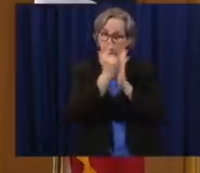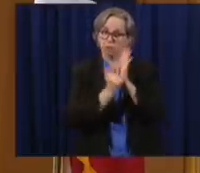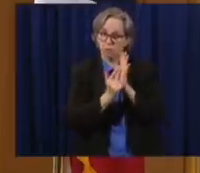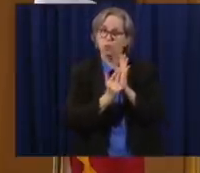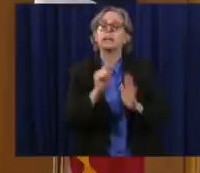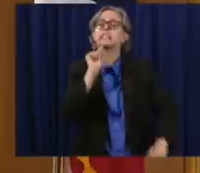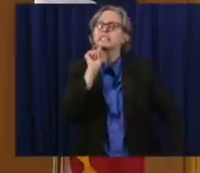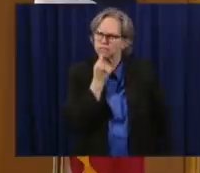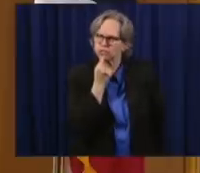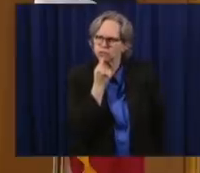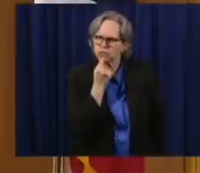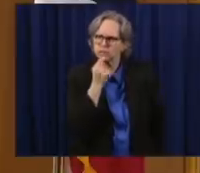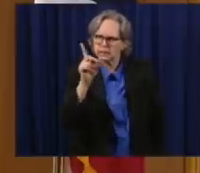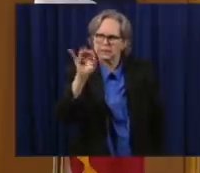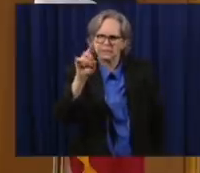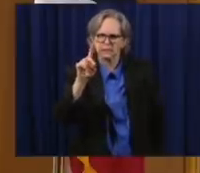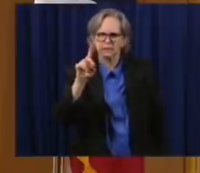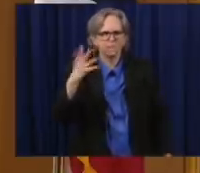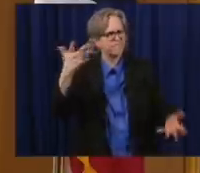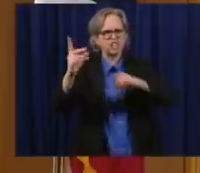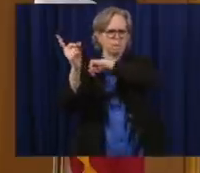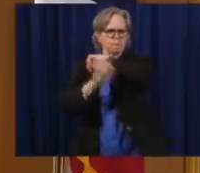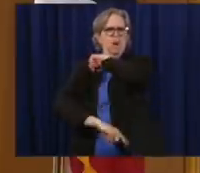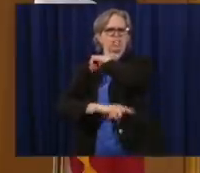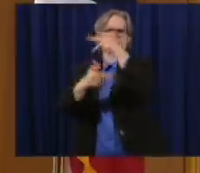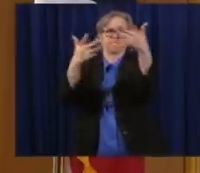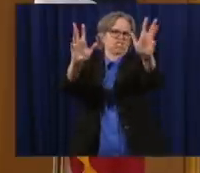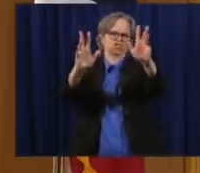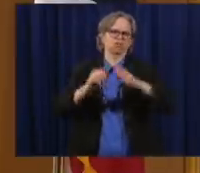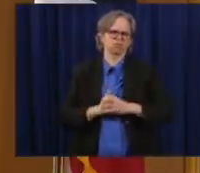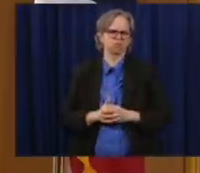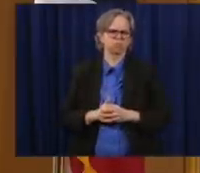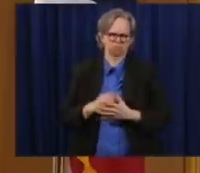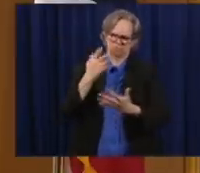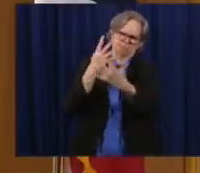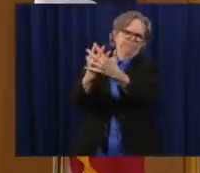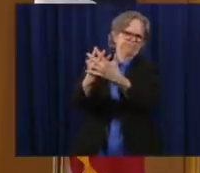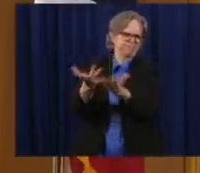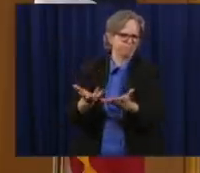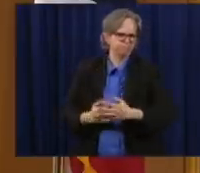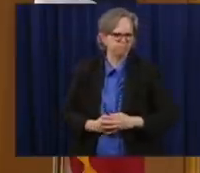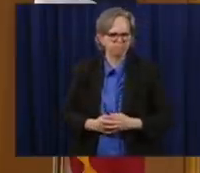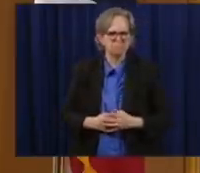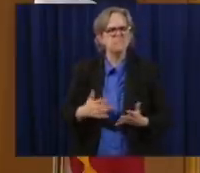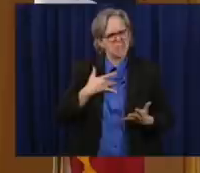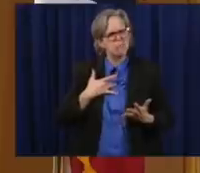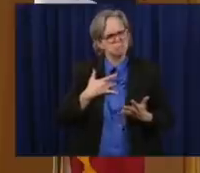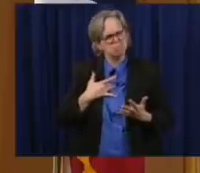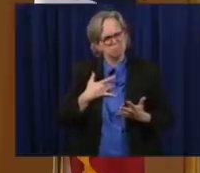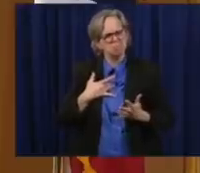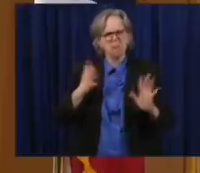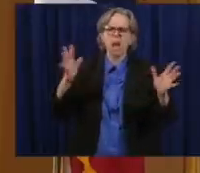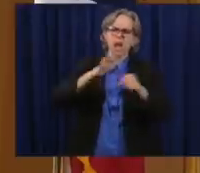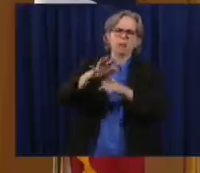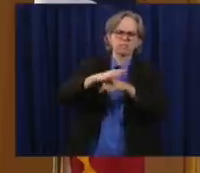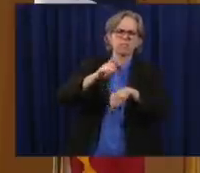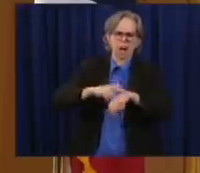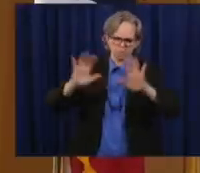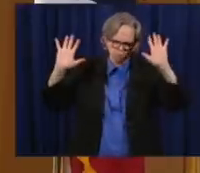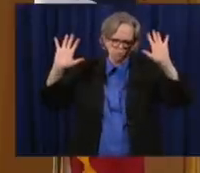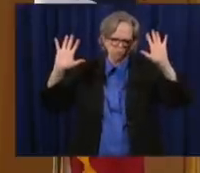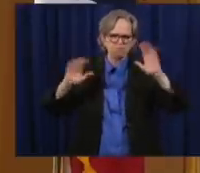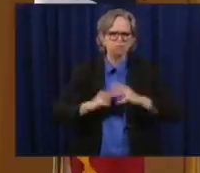he's been punished for it. And I felt that that was enough time. Does that